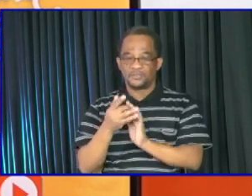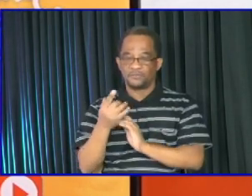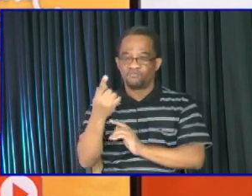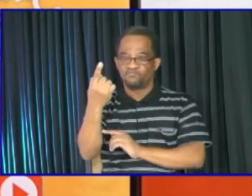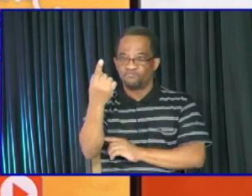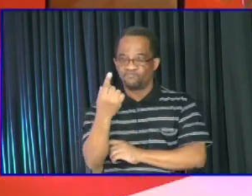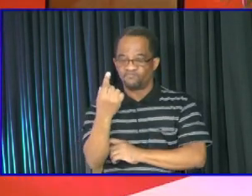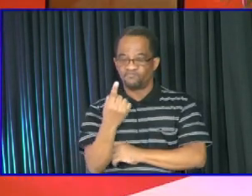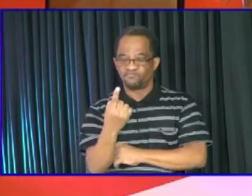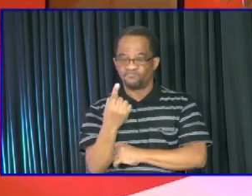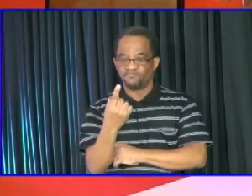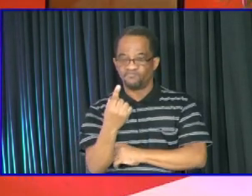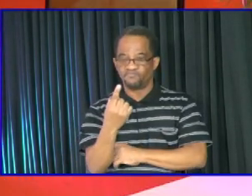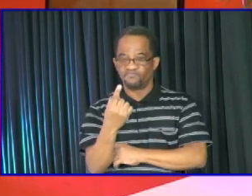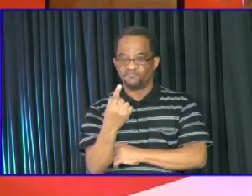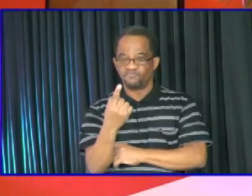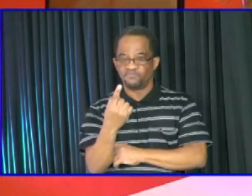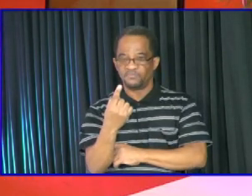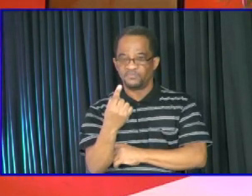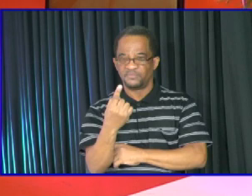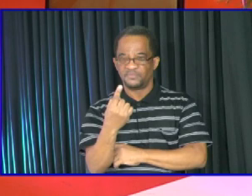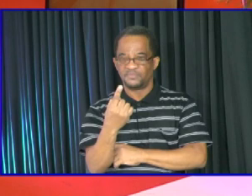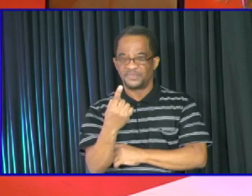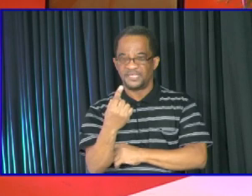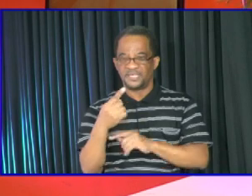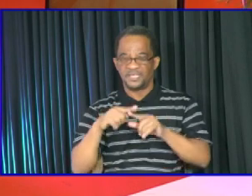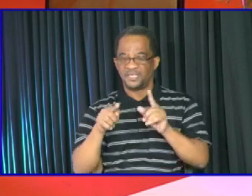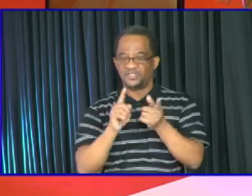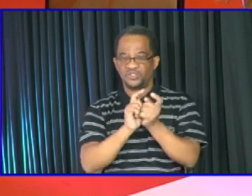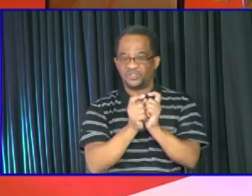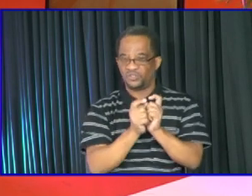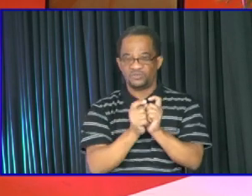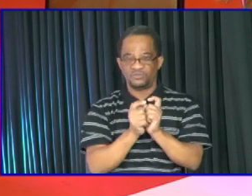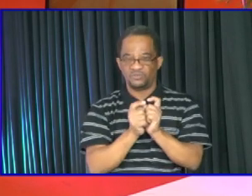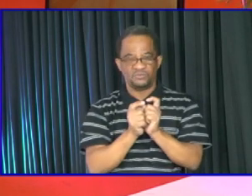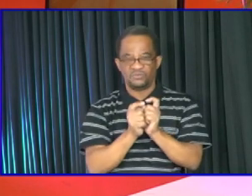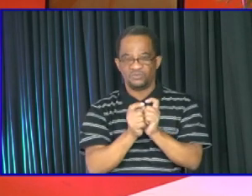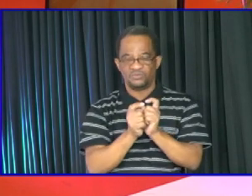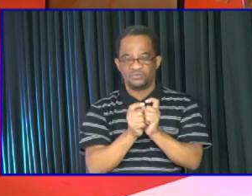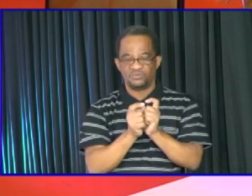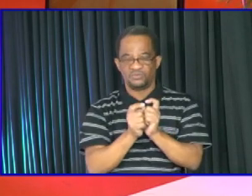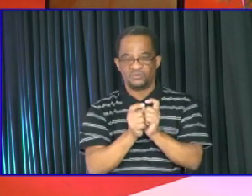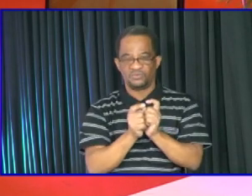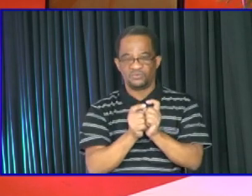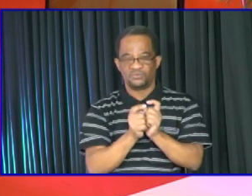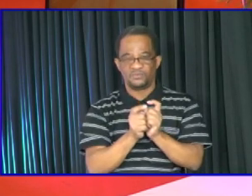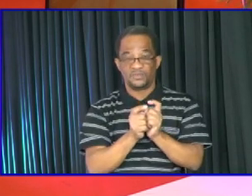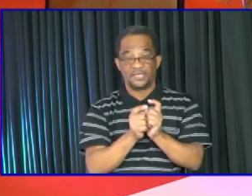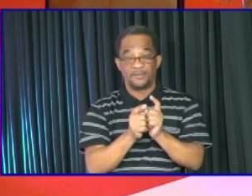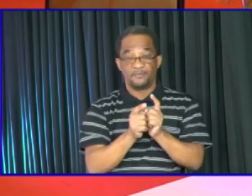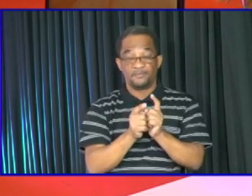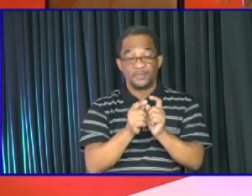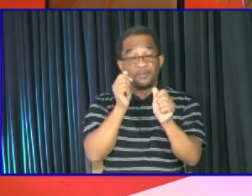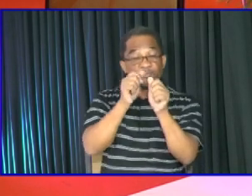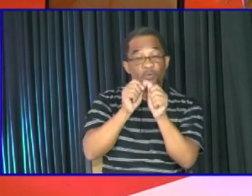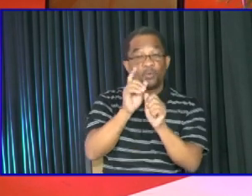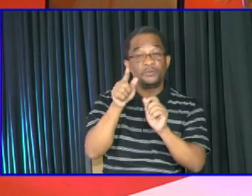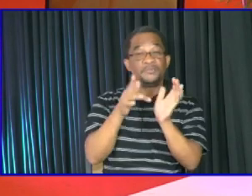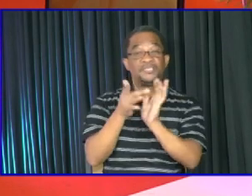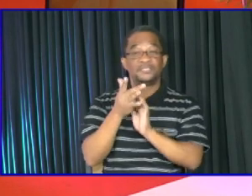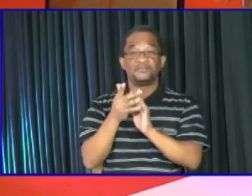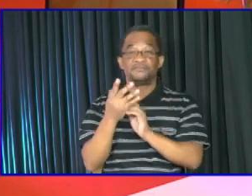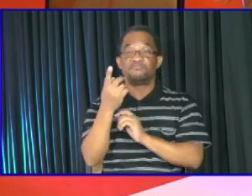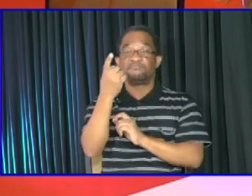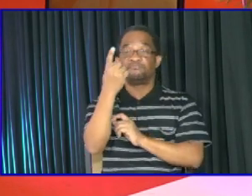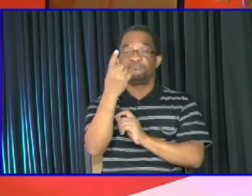you cannot take a neutral position. Jesus stands before Pilate. Pilate senses that